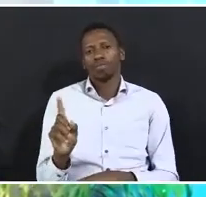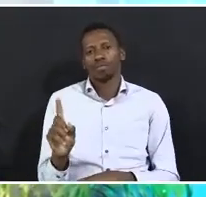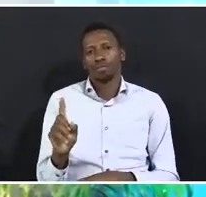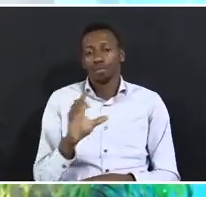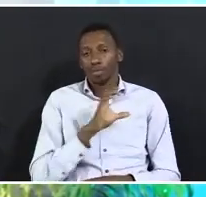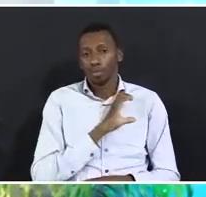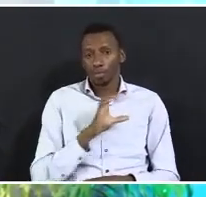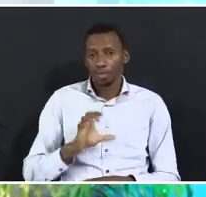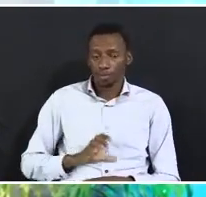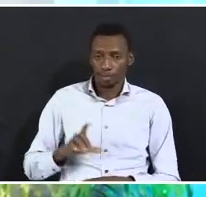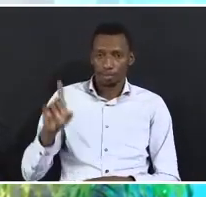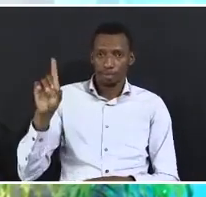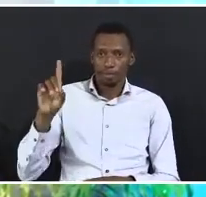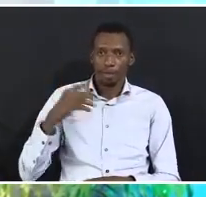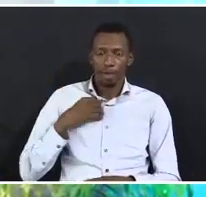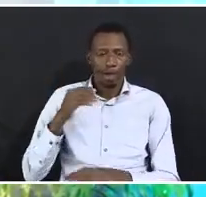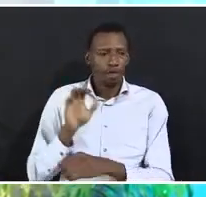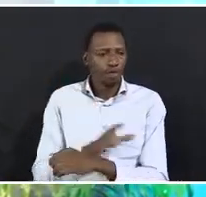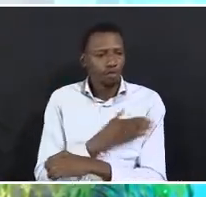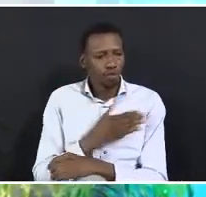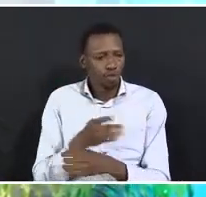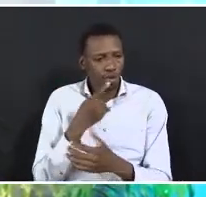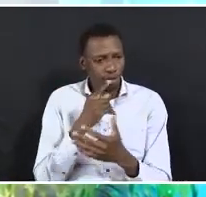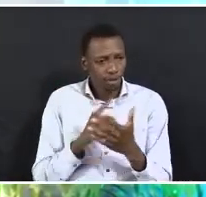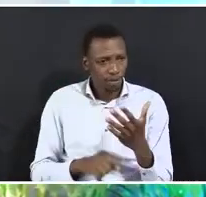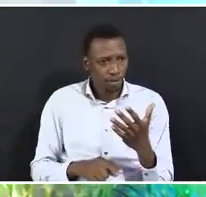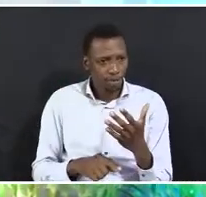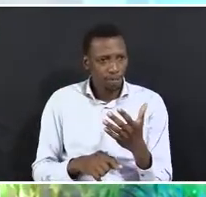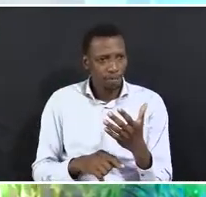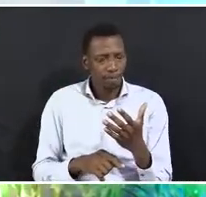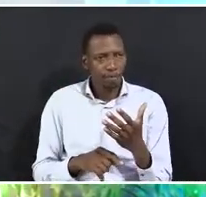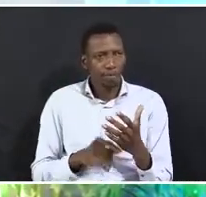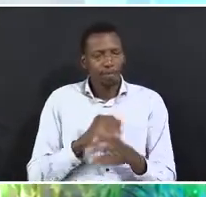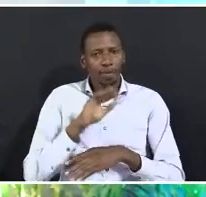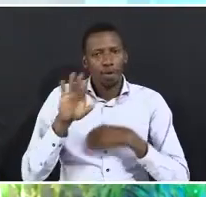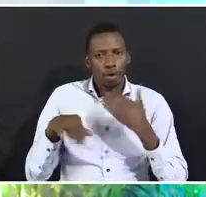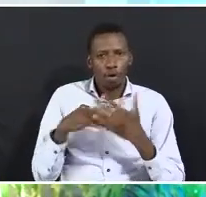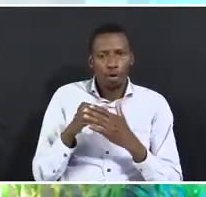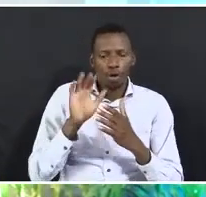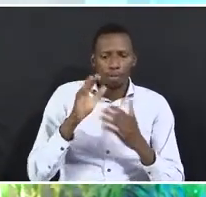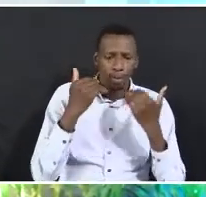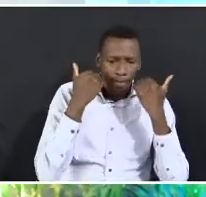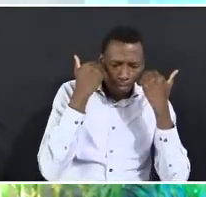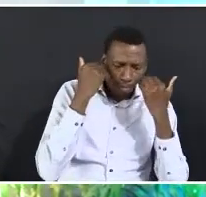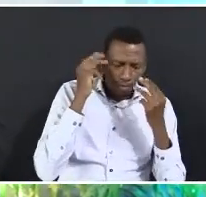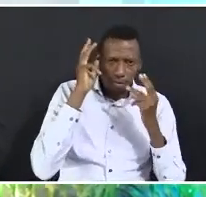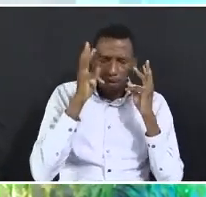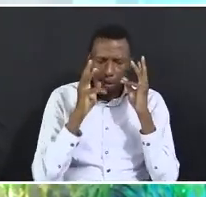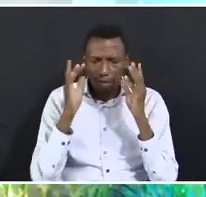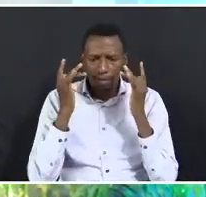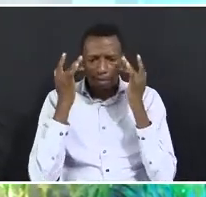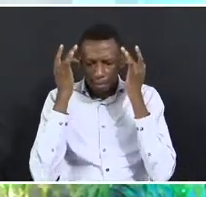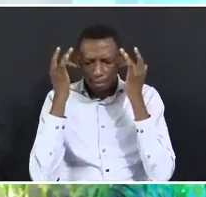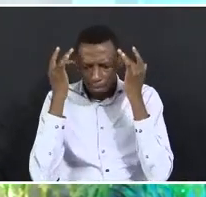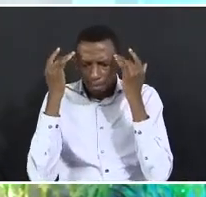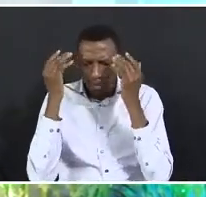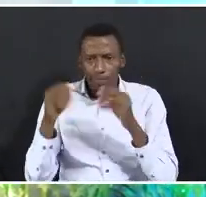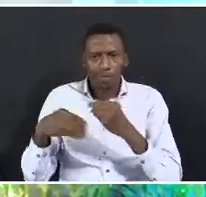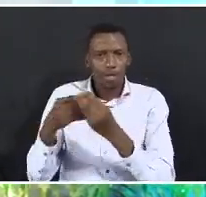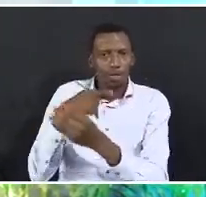Christ, in fact, there's a songwriter who says that, cast all your burdens and cares upon